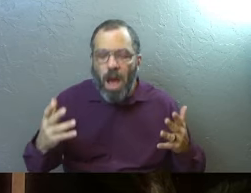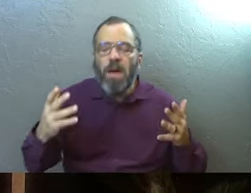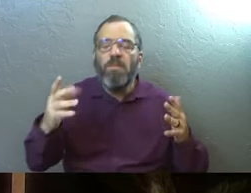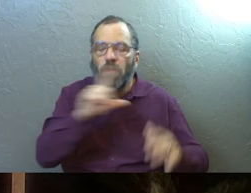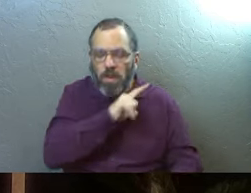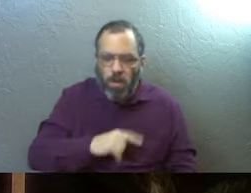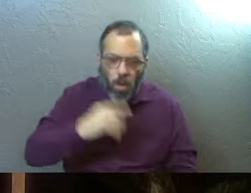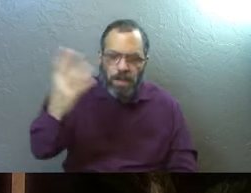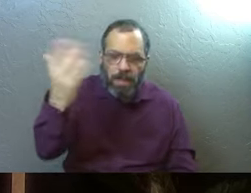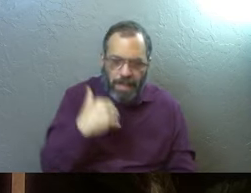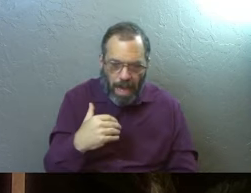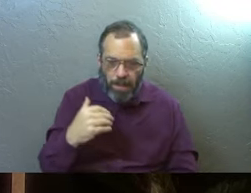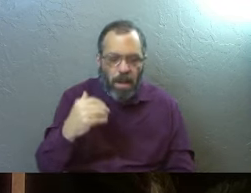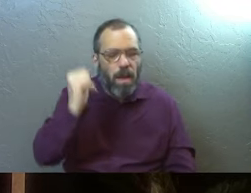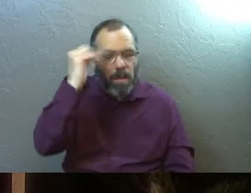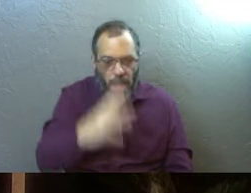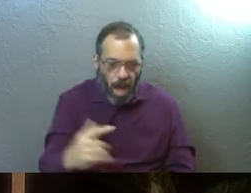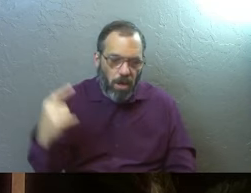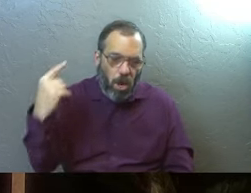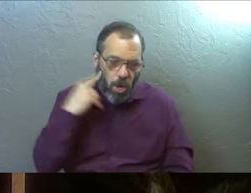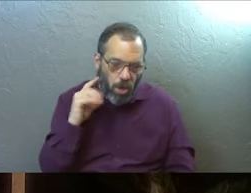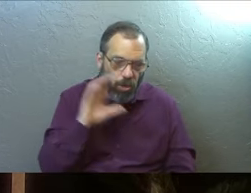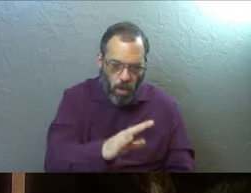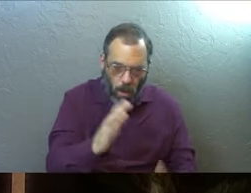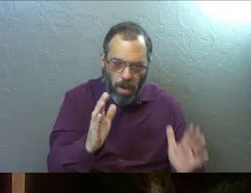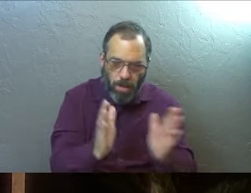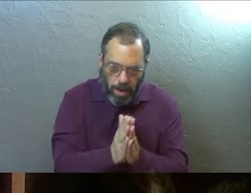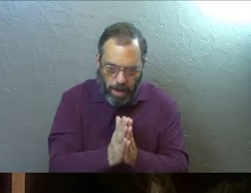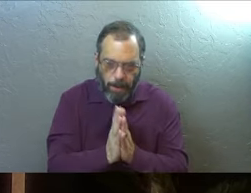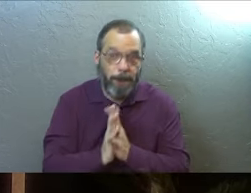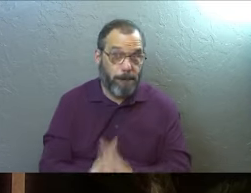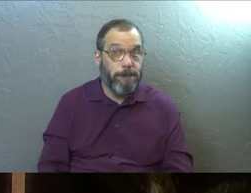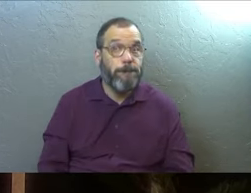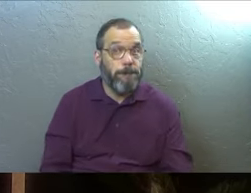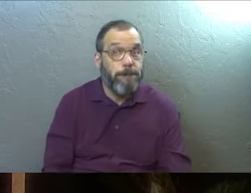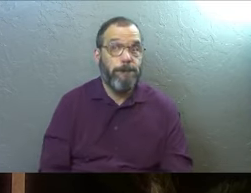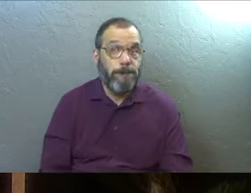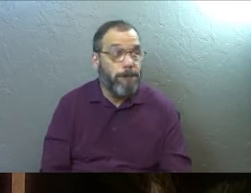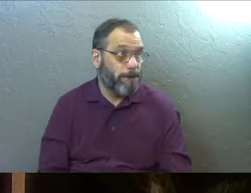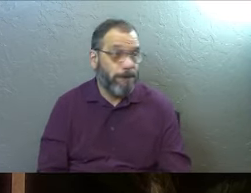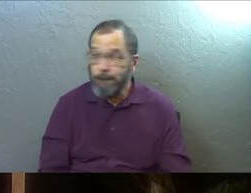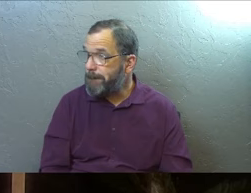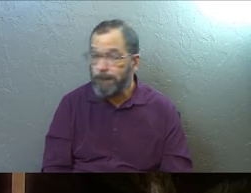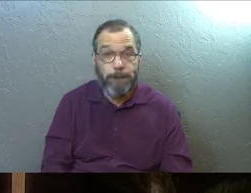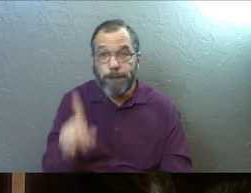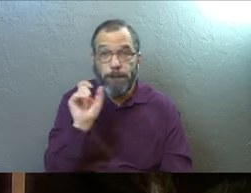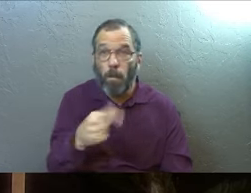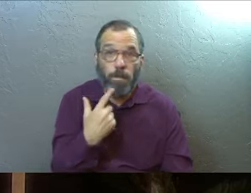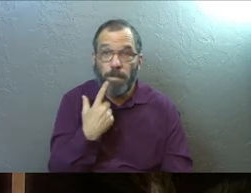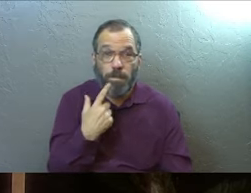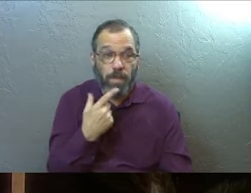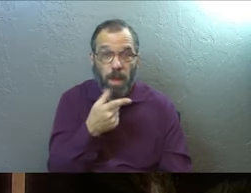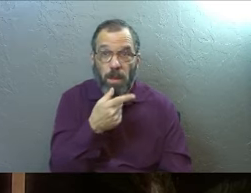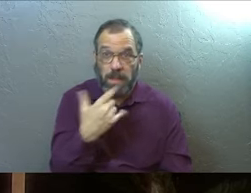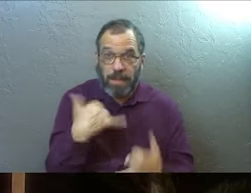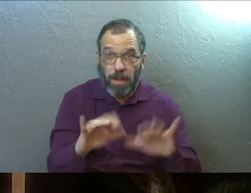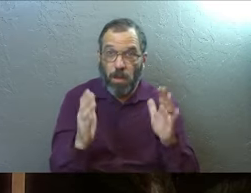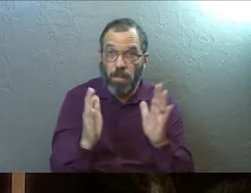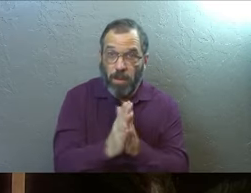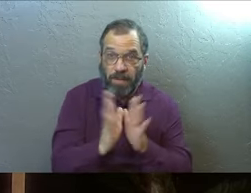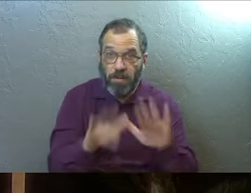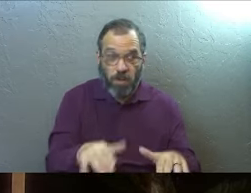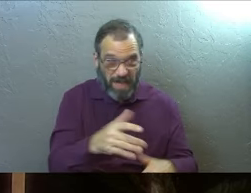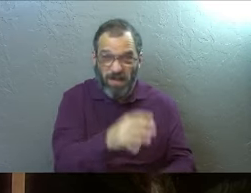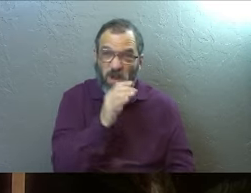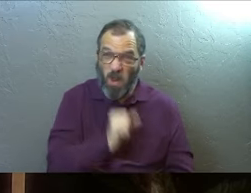coming of the Lord. God has heard your prayer. One question I've got is, were they still praying for a child